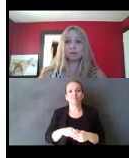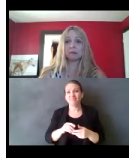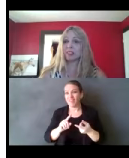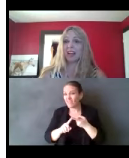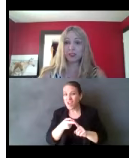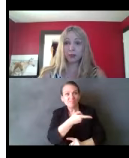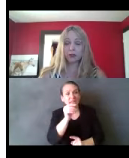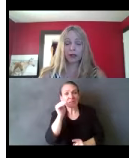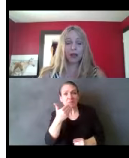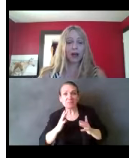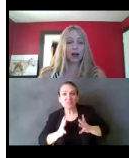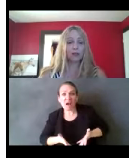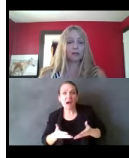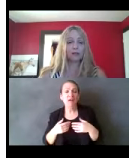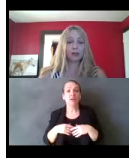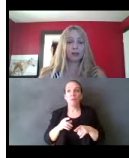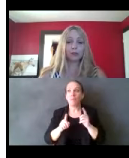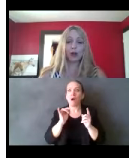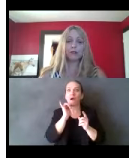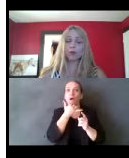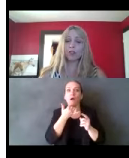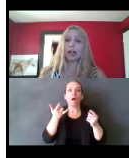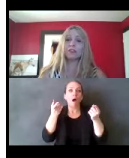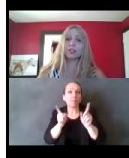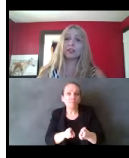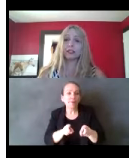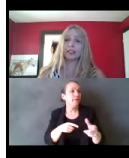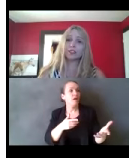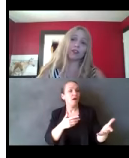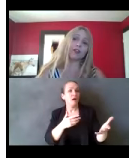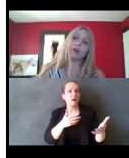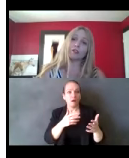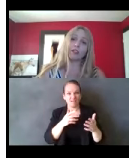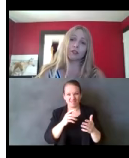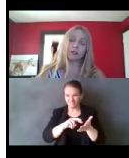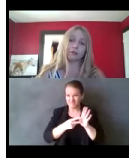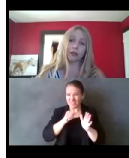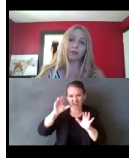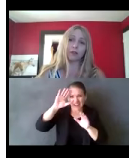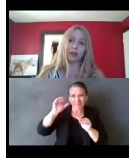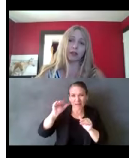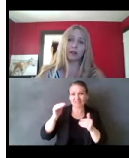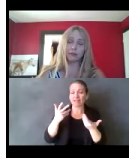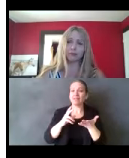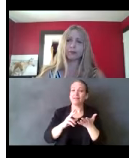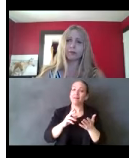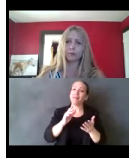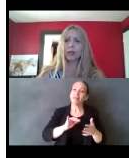emergencies, disasters. Those are often more challenging and can lead to longer stages of grief